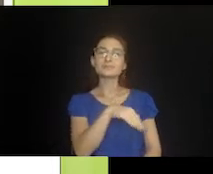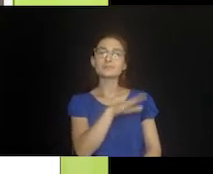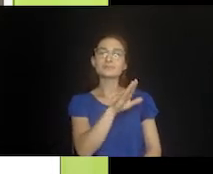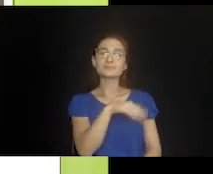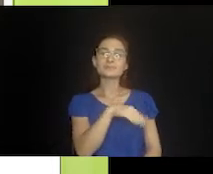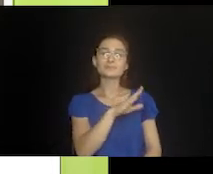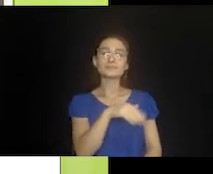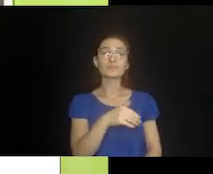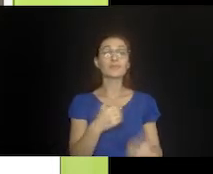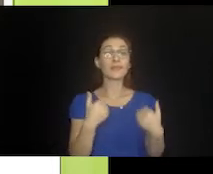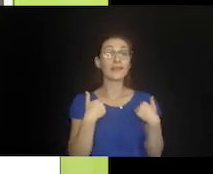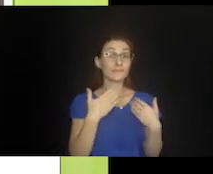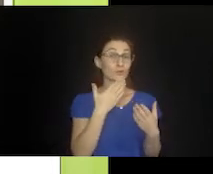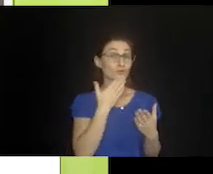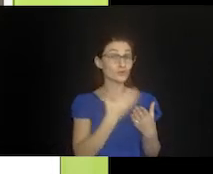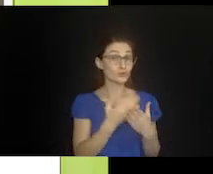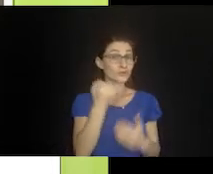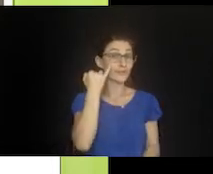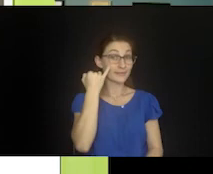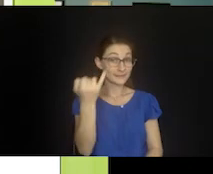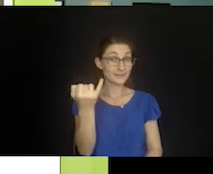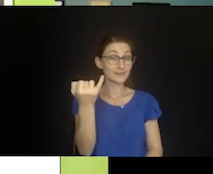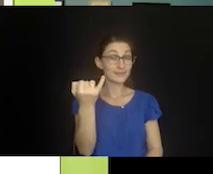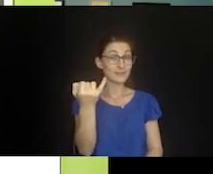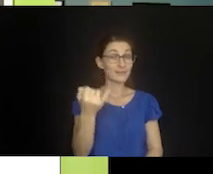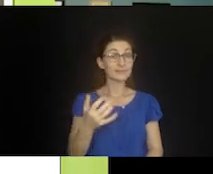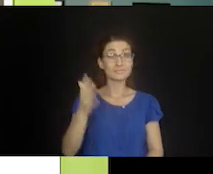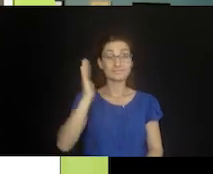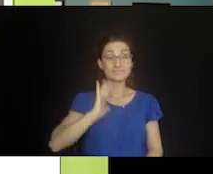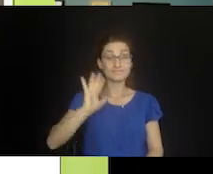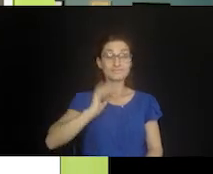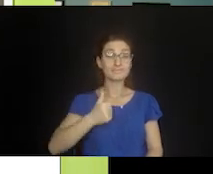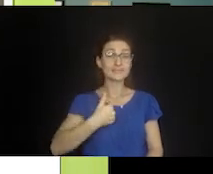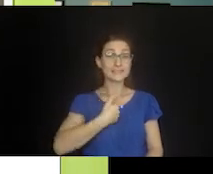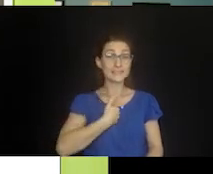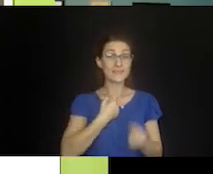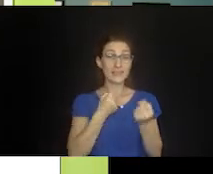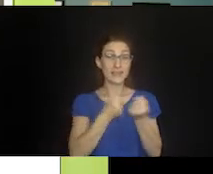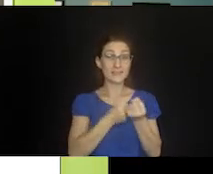Well, I have some really good ideas,